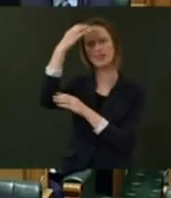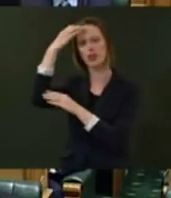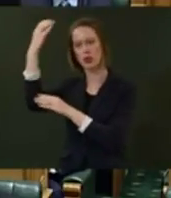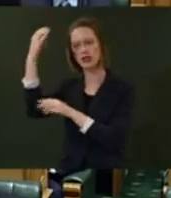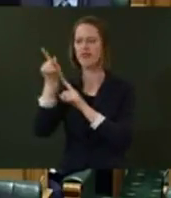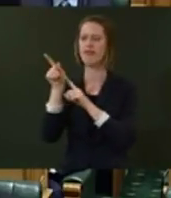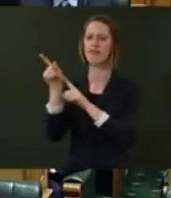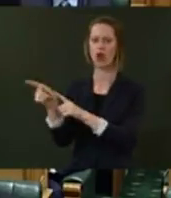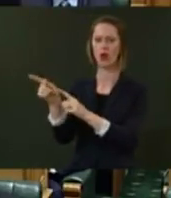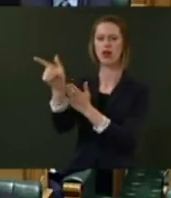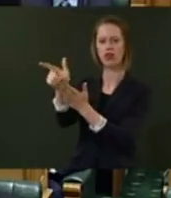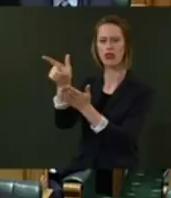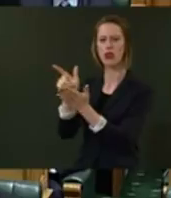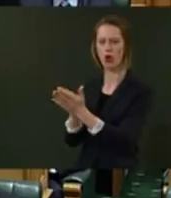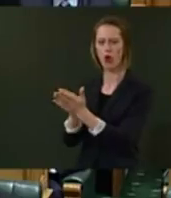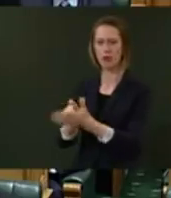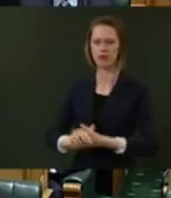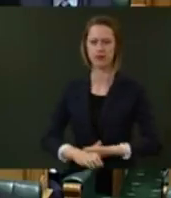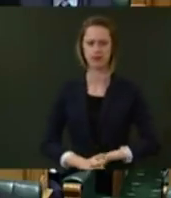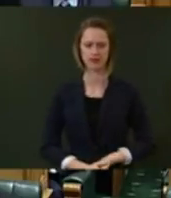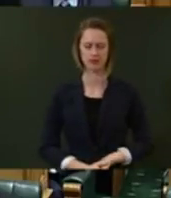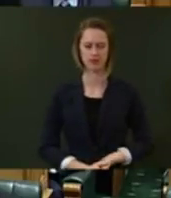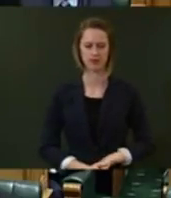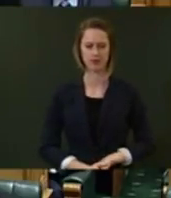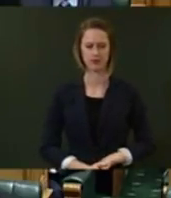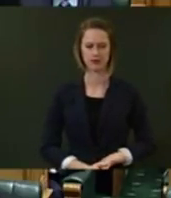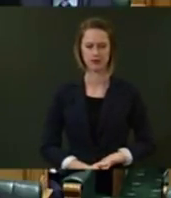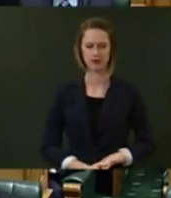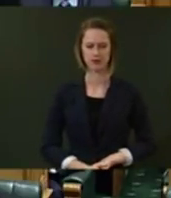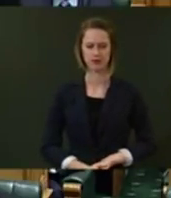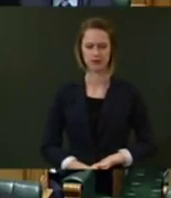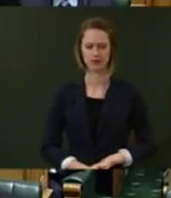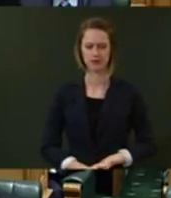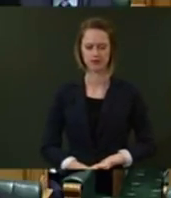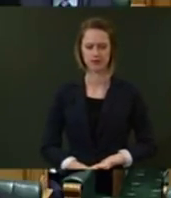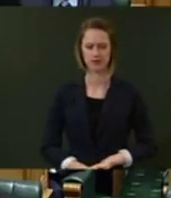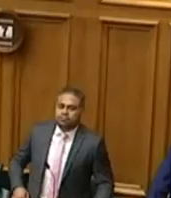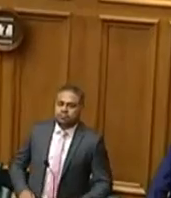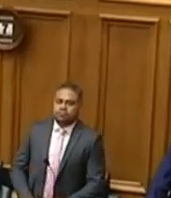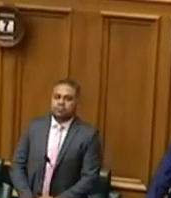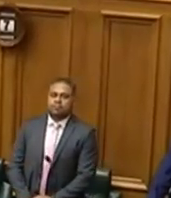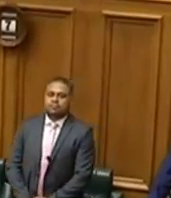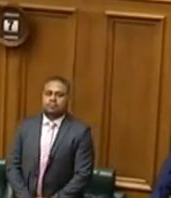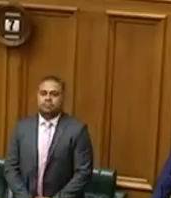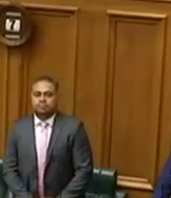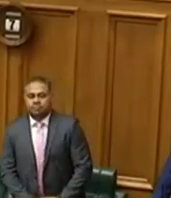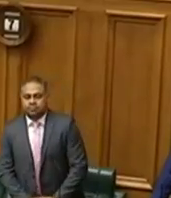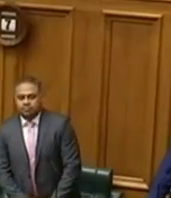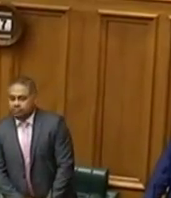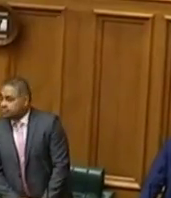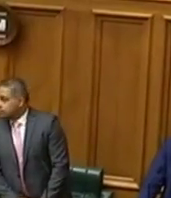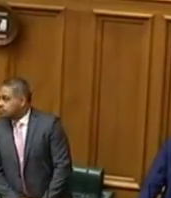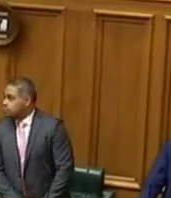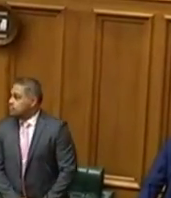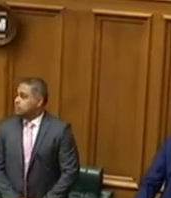kuini iri hāpiti te tuarua, me tōna kāhui whakaheke, e ai ki te ture. Hei a pōpō ka